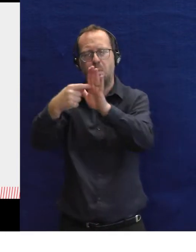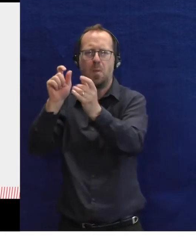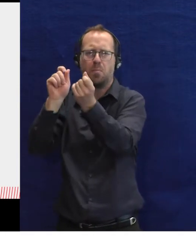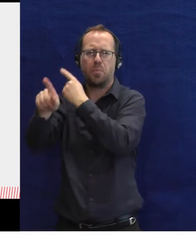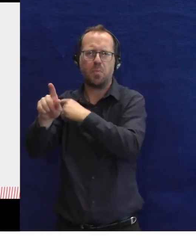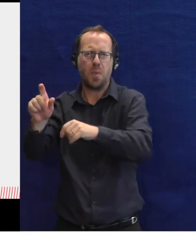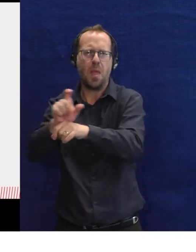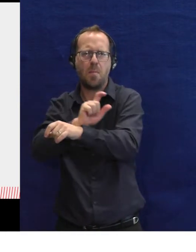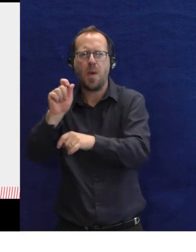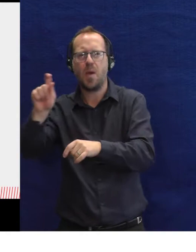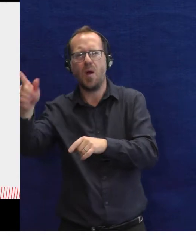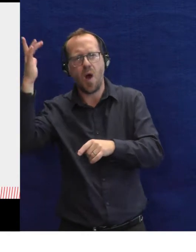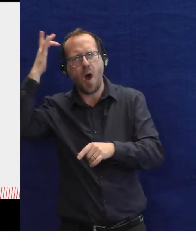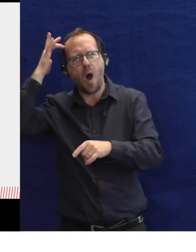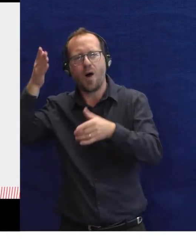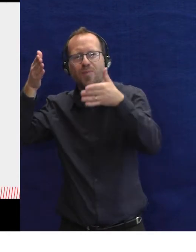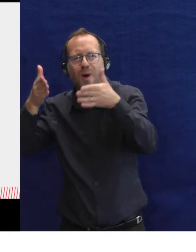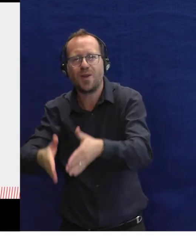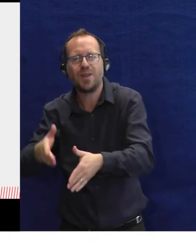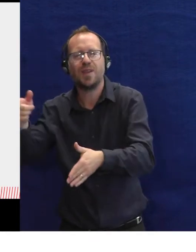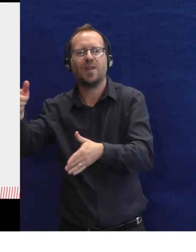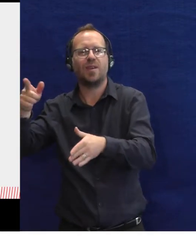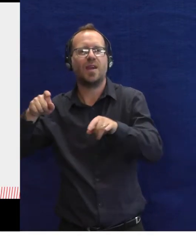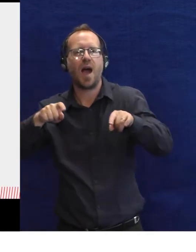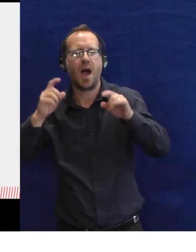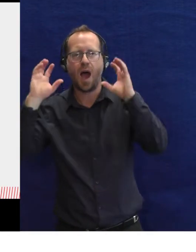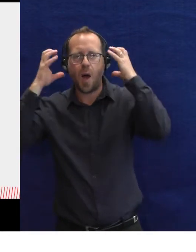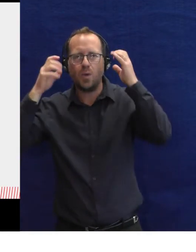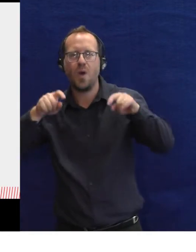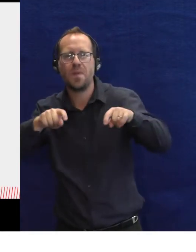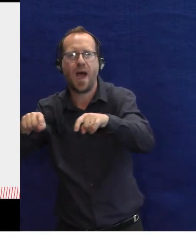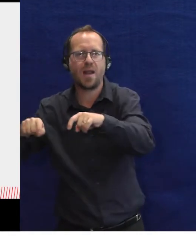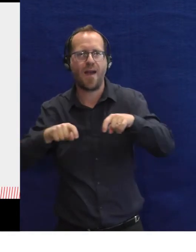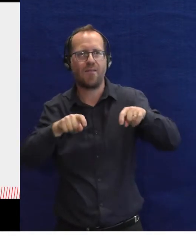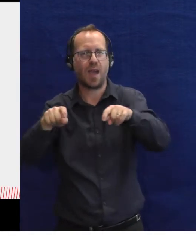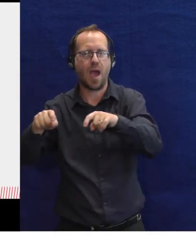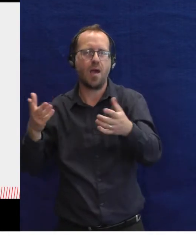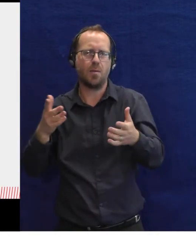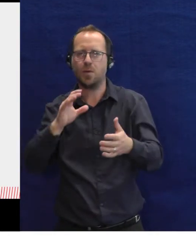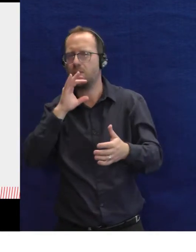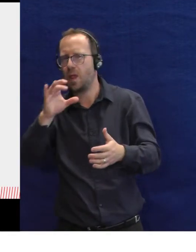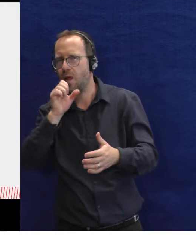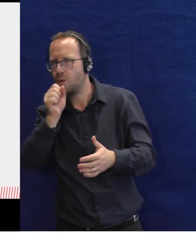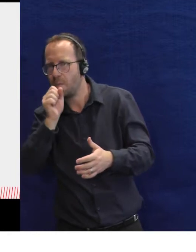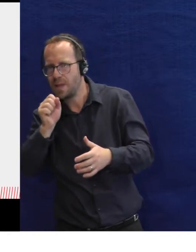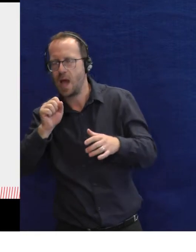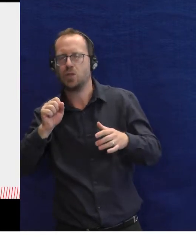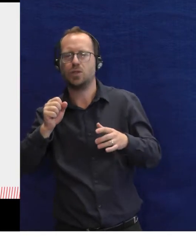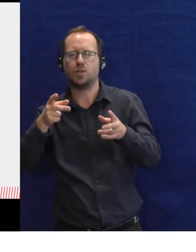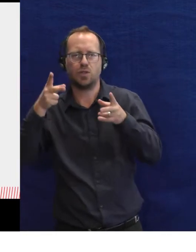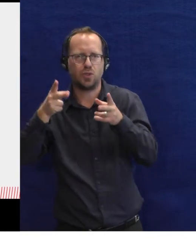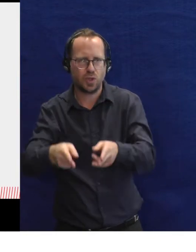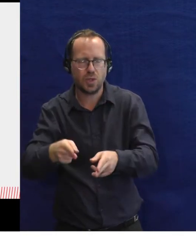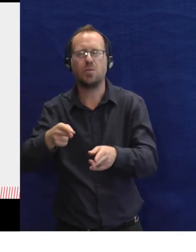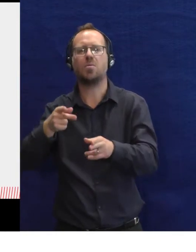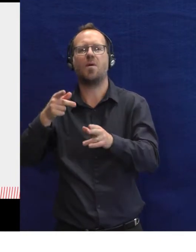this information, you send it to the recording. There will be a professional person who will make the recordings. The output of that you will